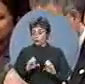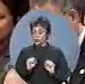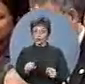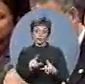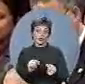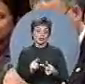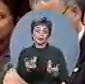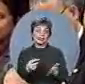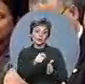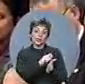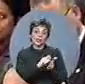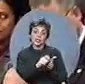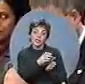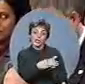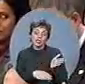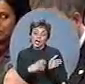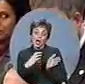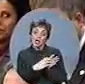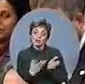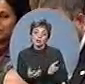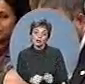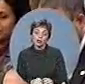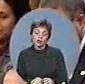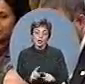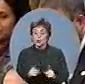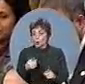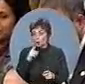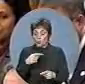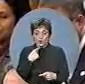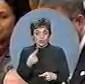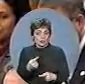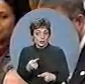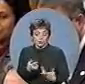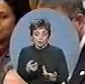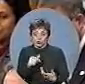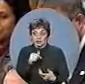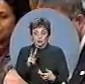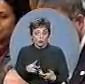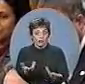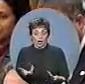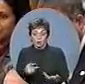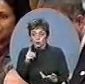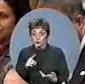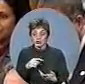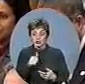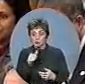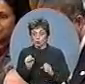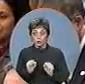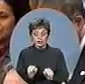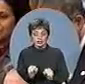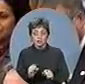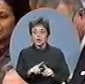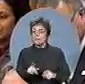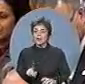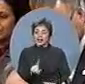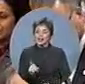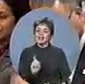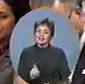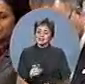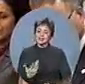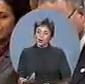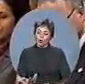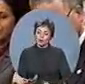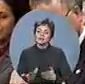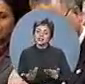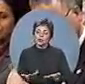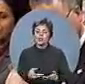deny that. I don't wish to deny that either, but the real issue is that this is a diversion. The real issue is that the big question of the